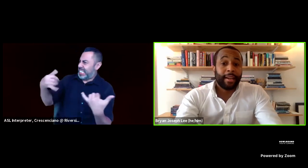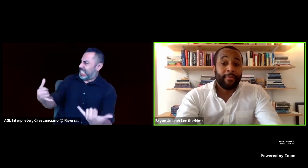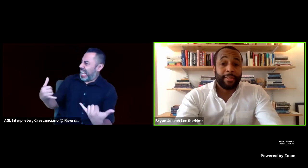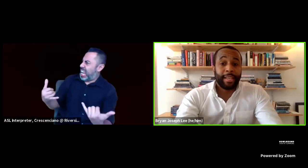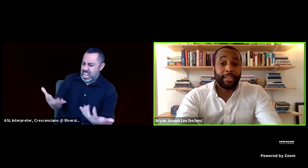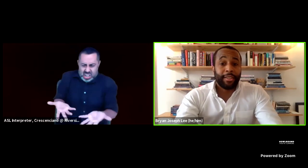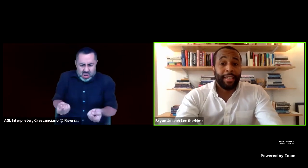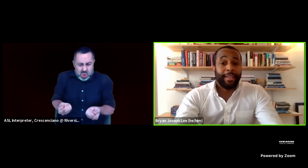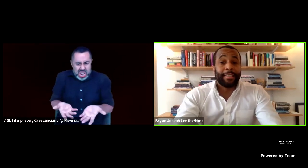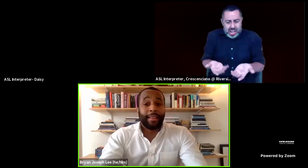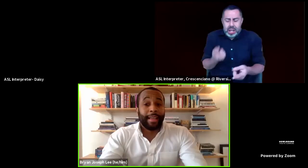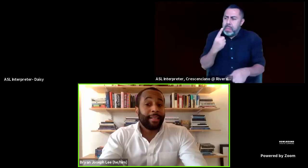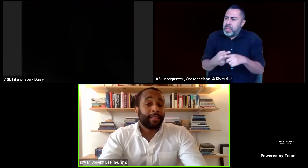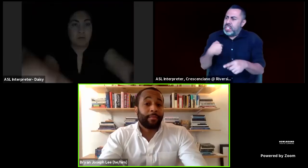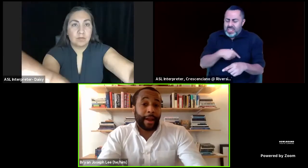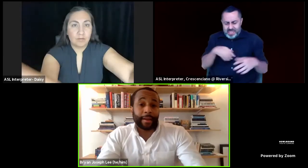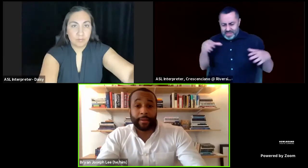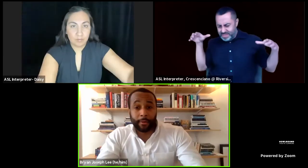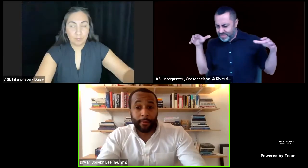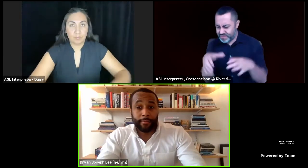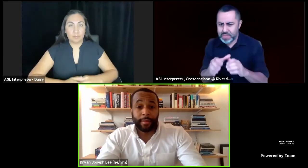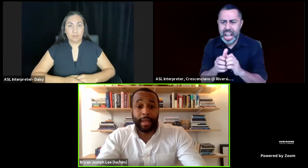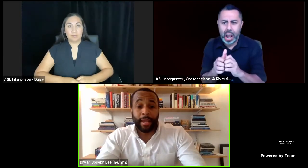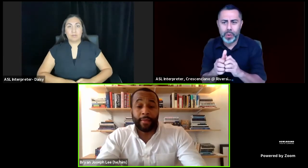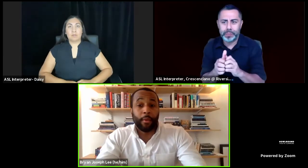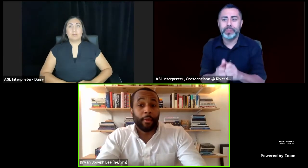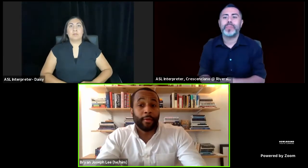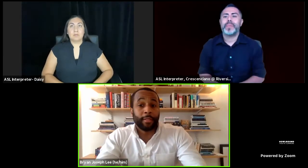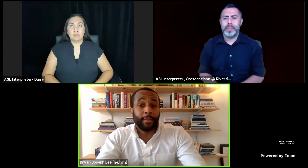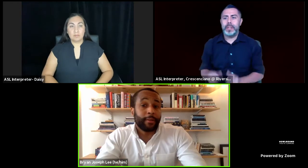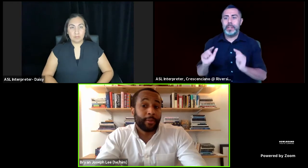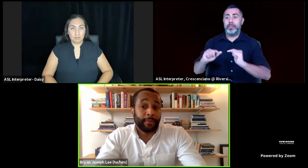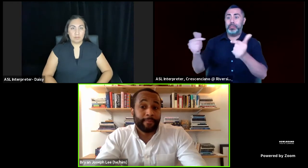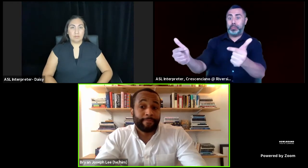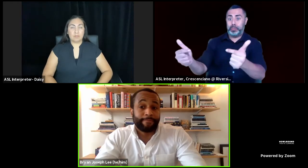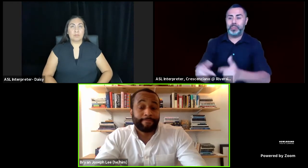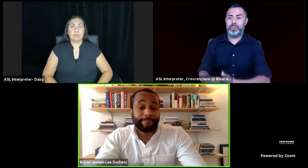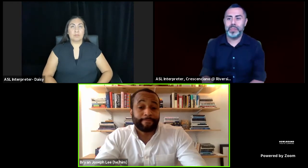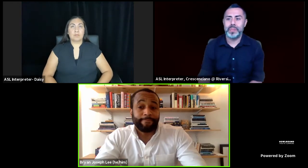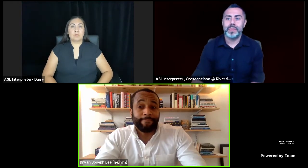Today's conversation is less practical and more spiritual.